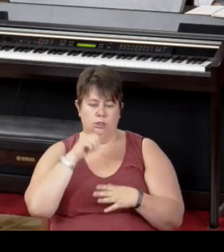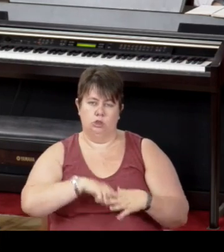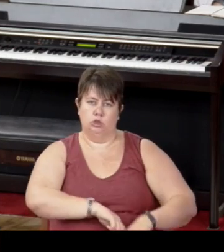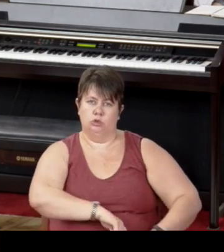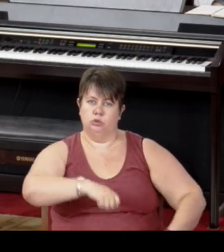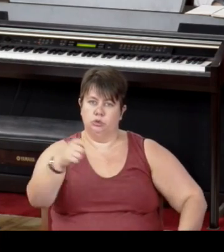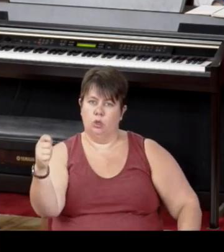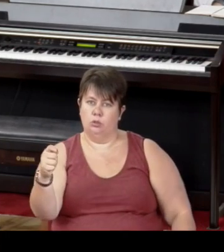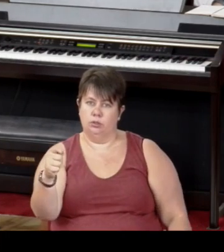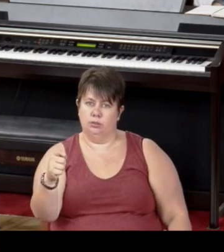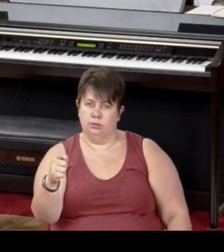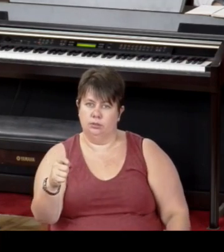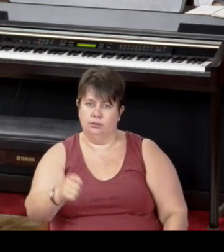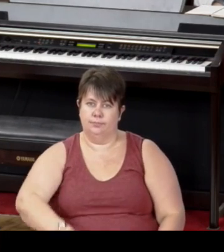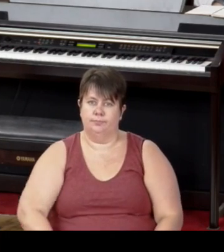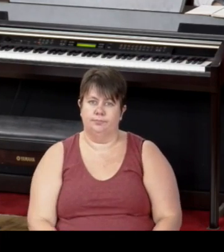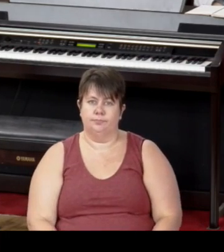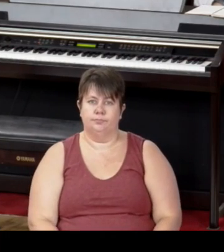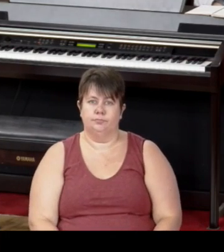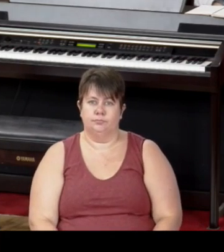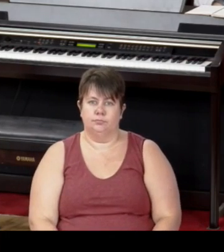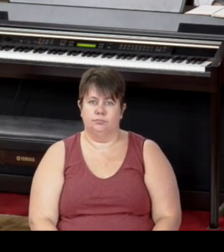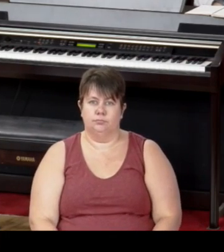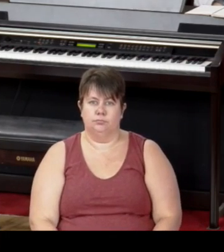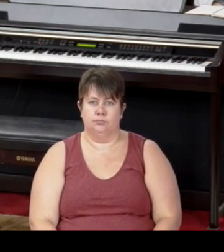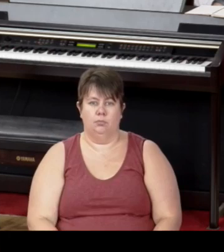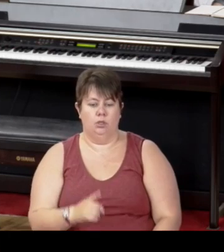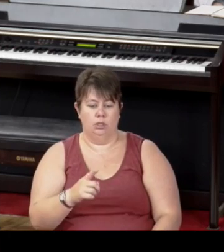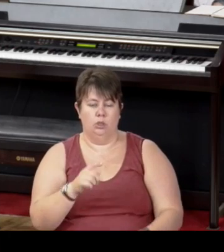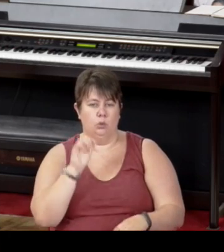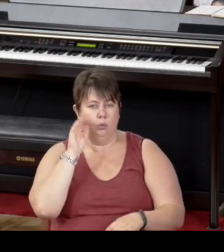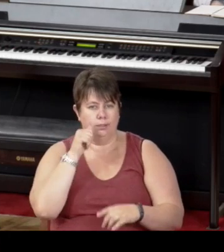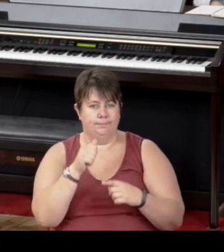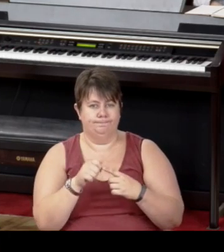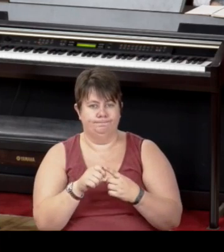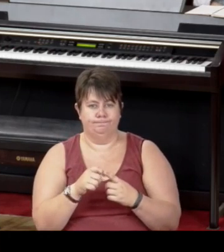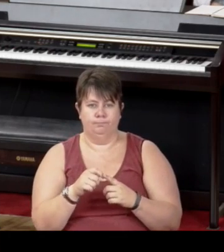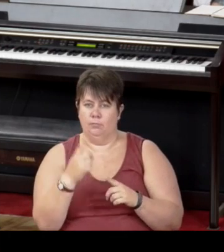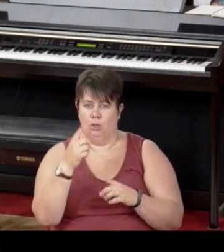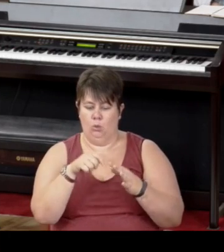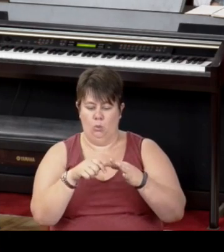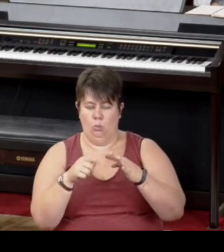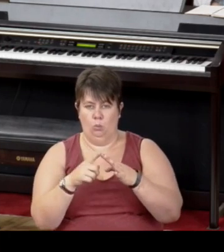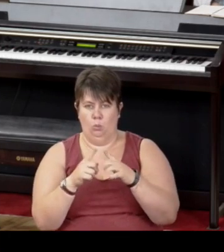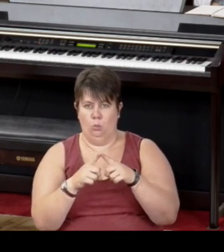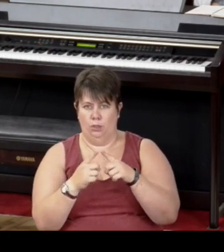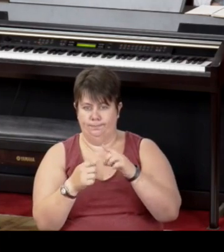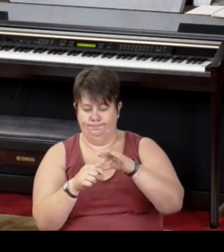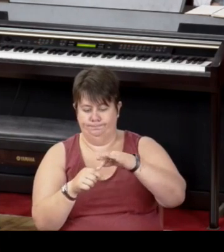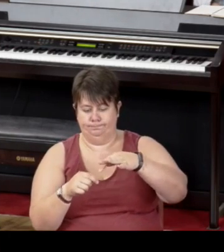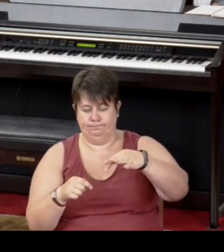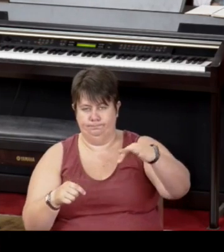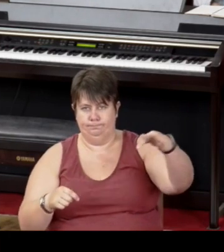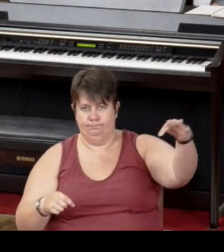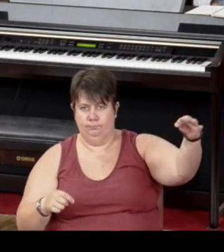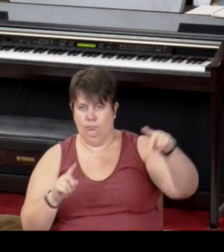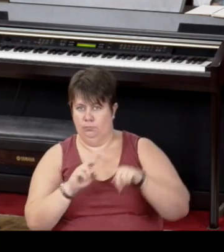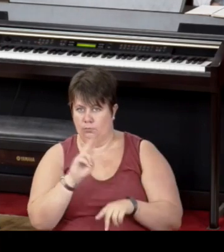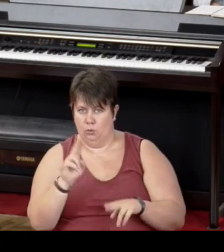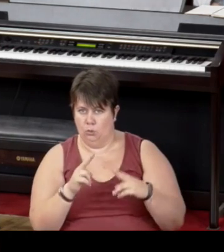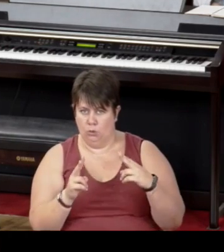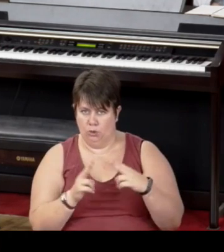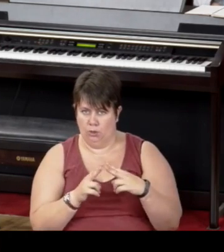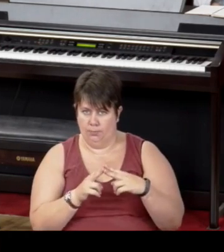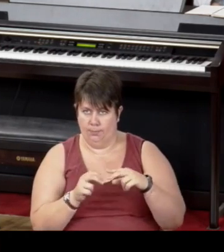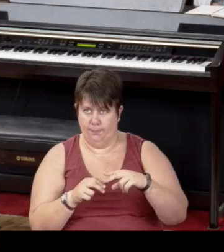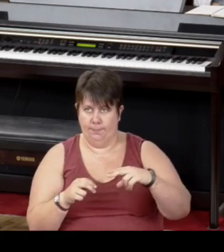But it would have been a single-edged sword. So in other words, a sword in which the front